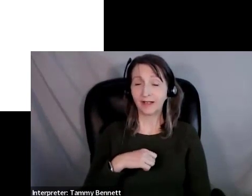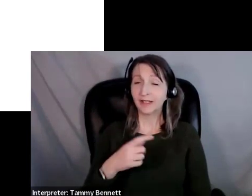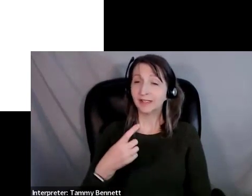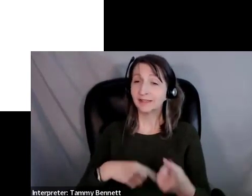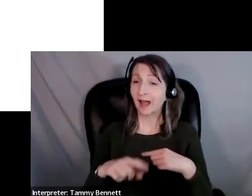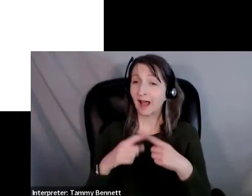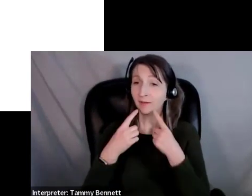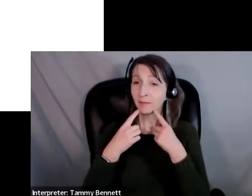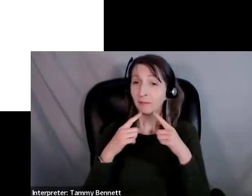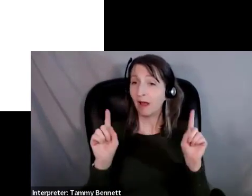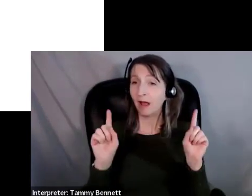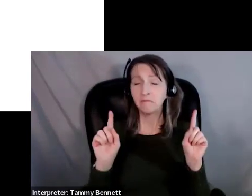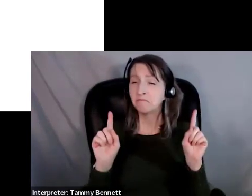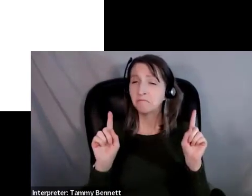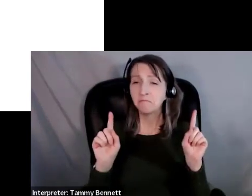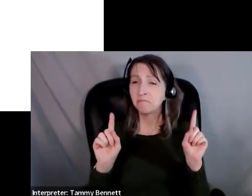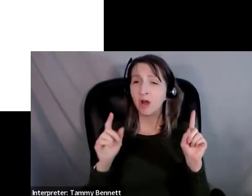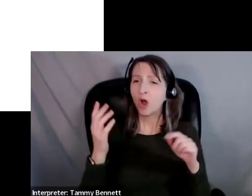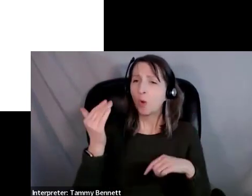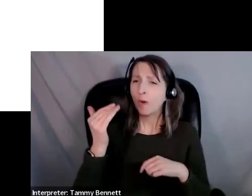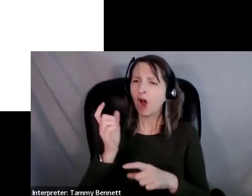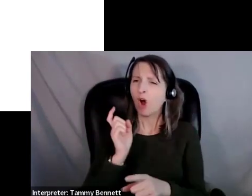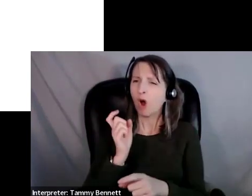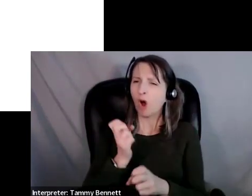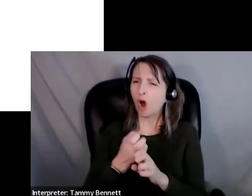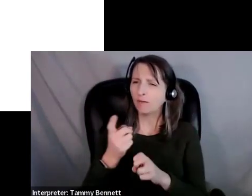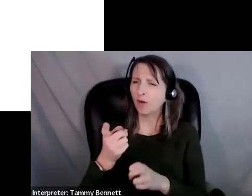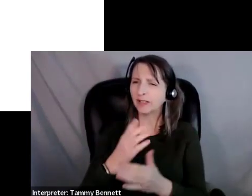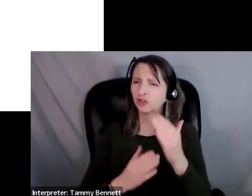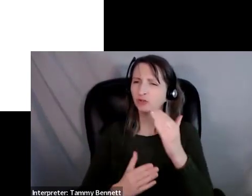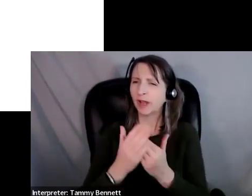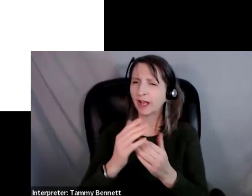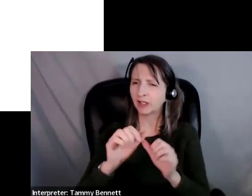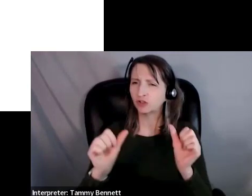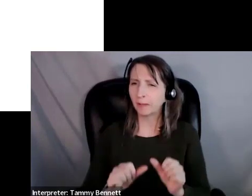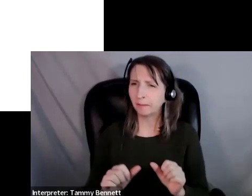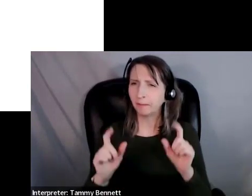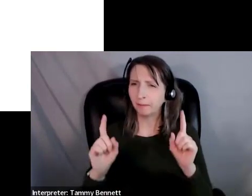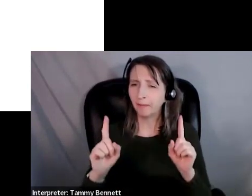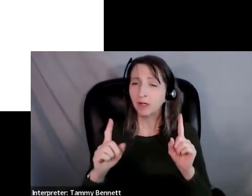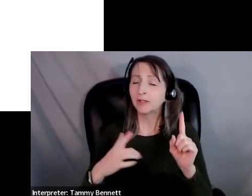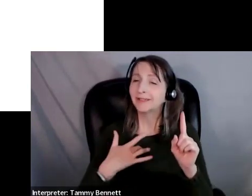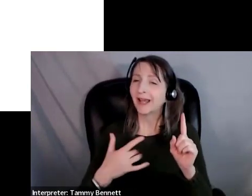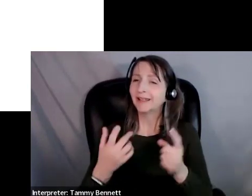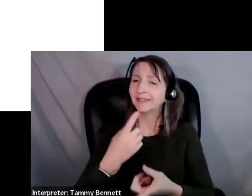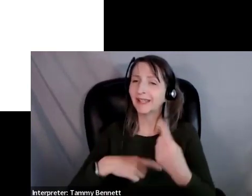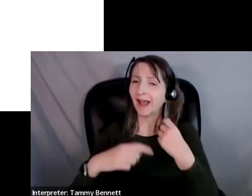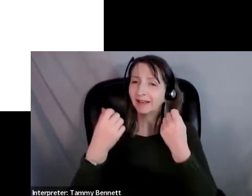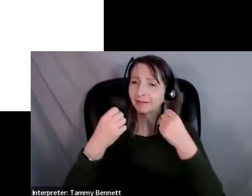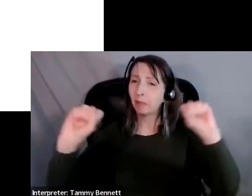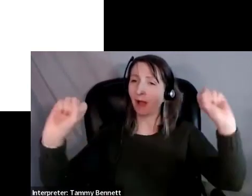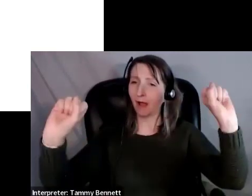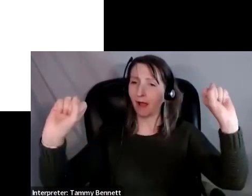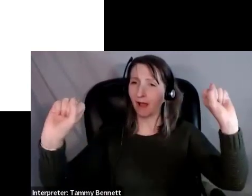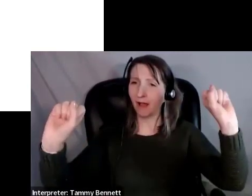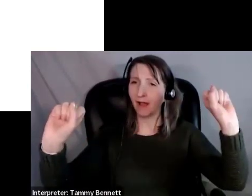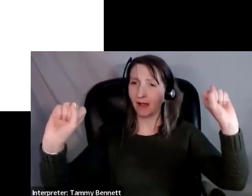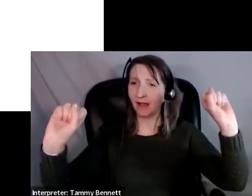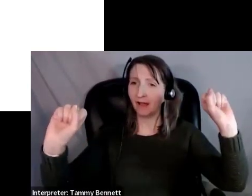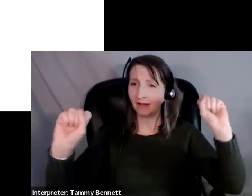paw because he has a hard time isolating his pointer finger. So for him, he would end up doing his fists, which has, which is where